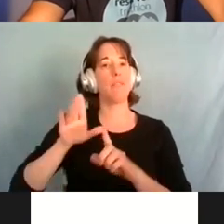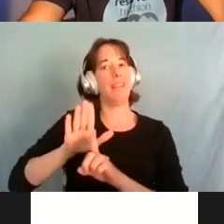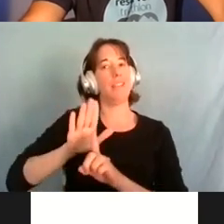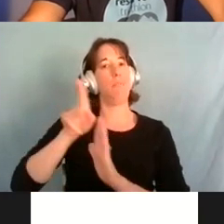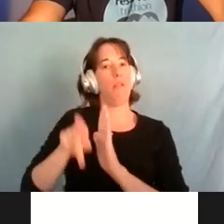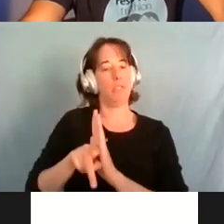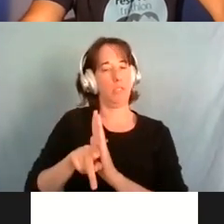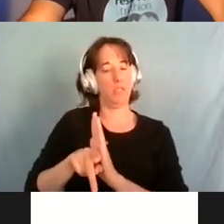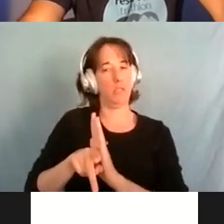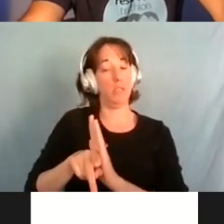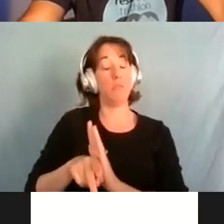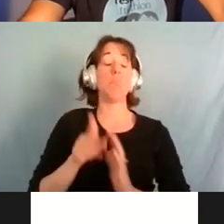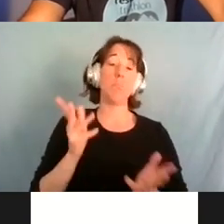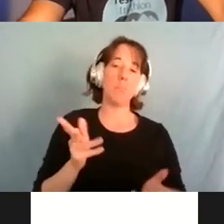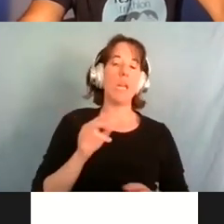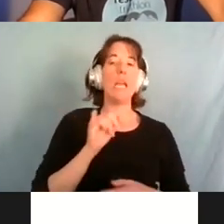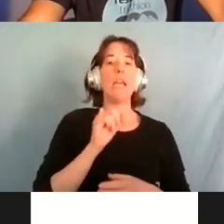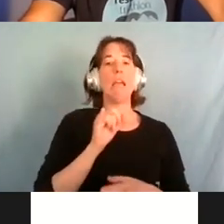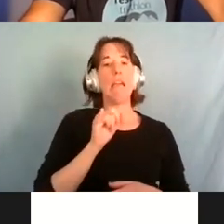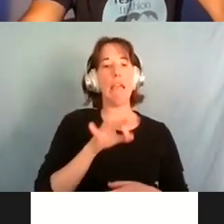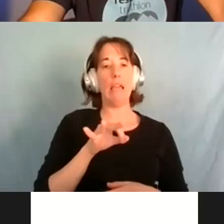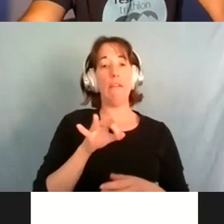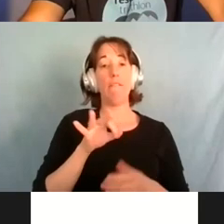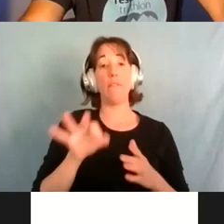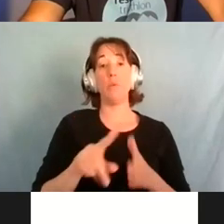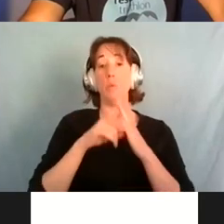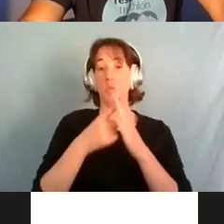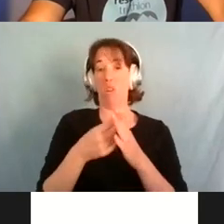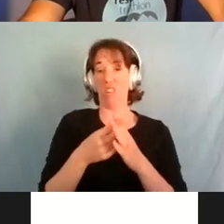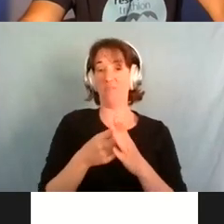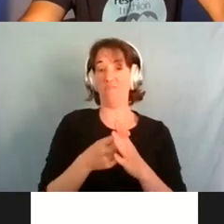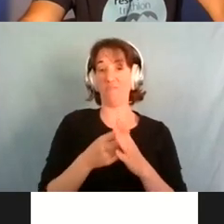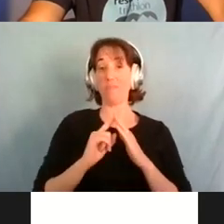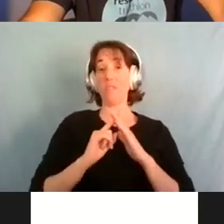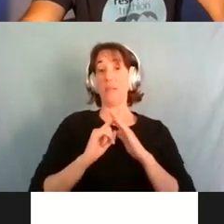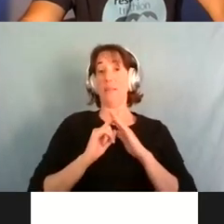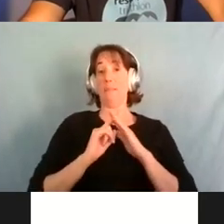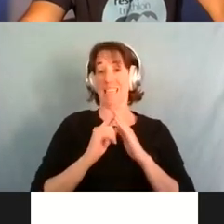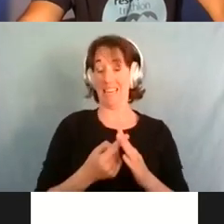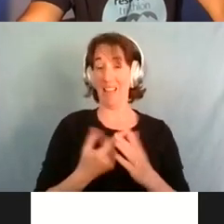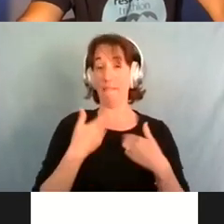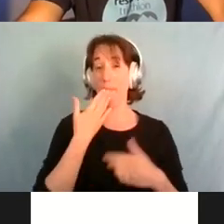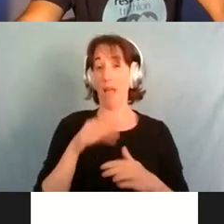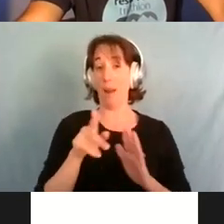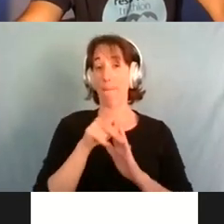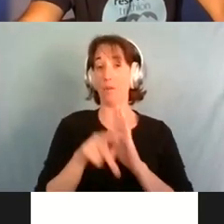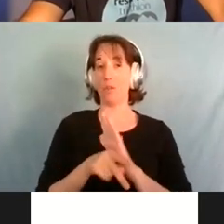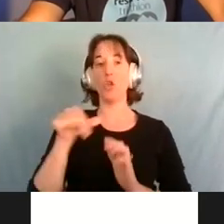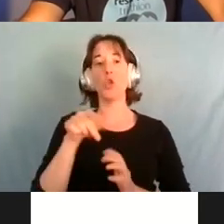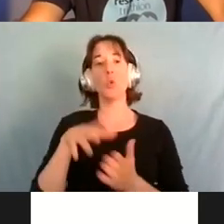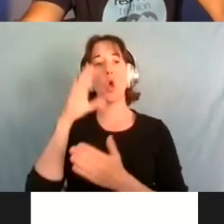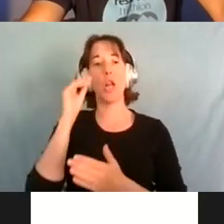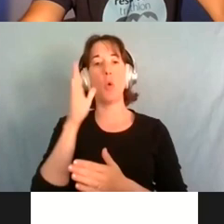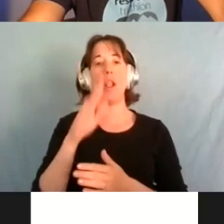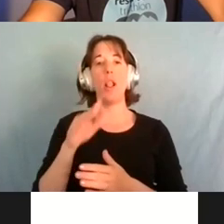you start out with a bad policy, Q-learning will quickly get out of it. On the other hand, if